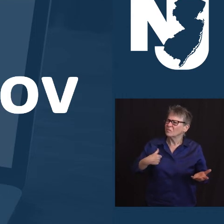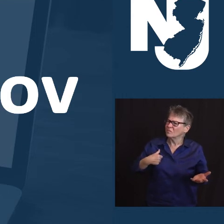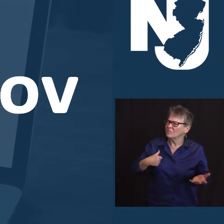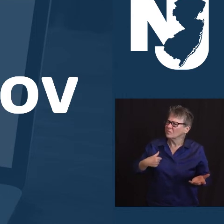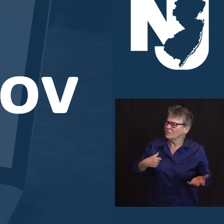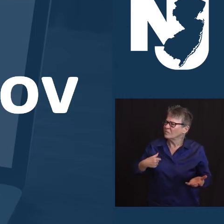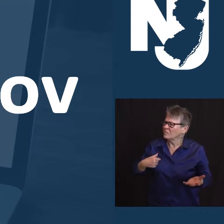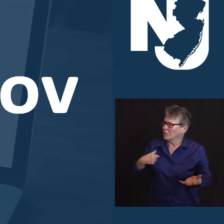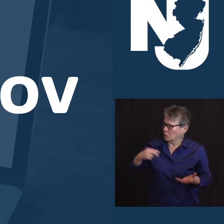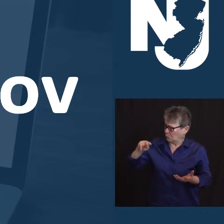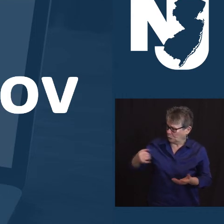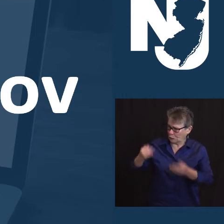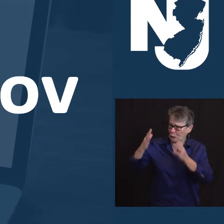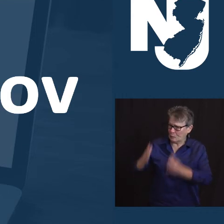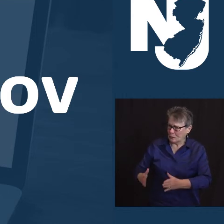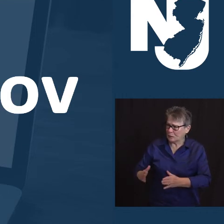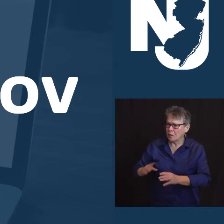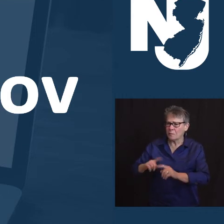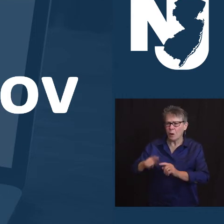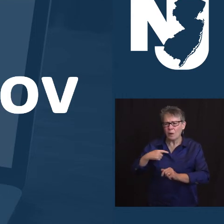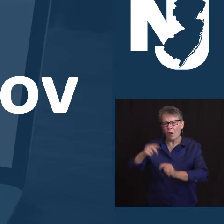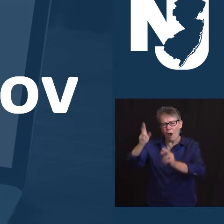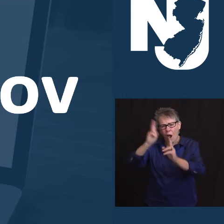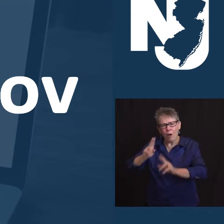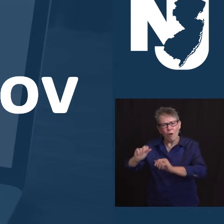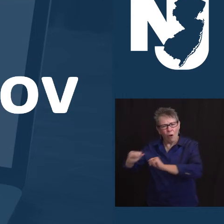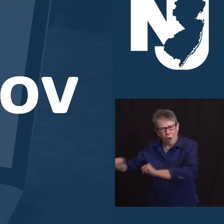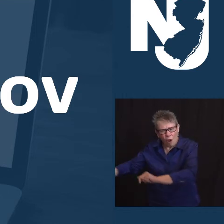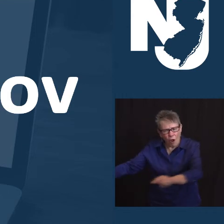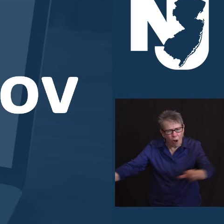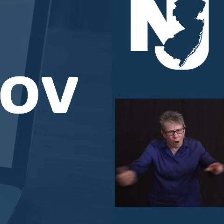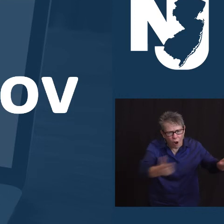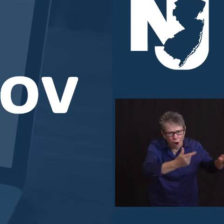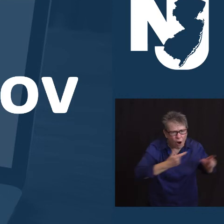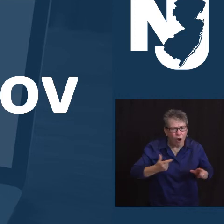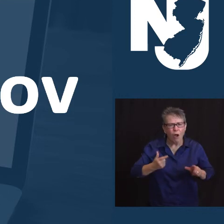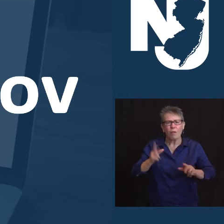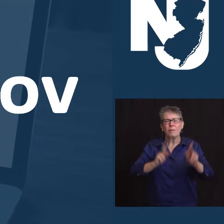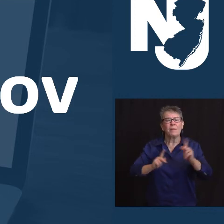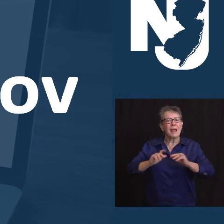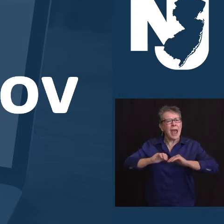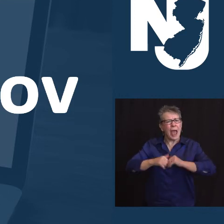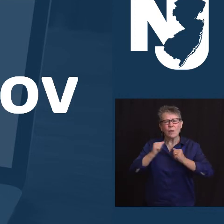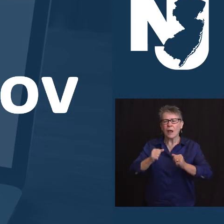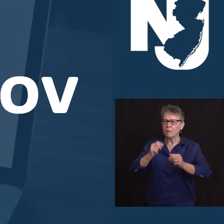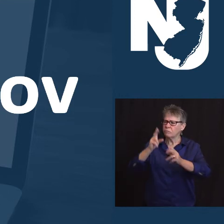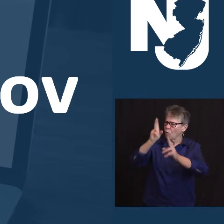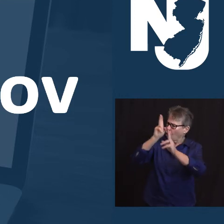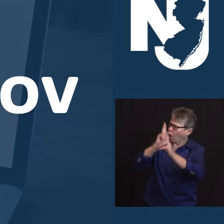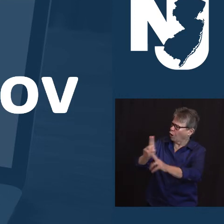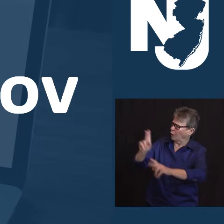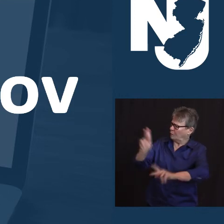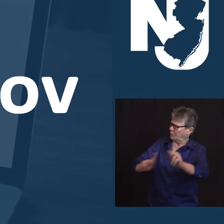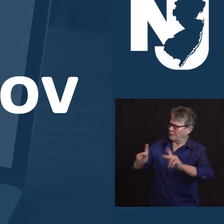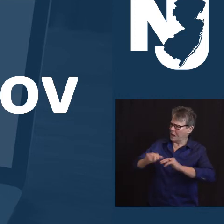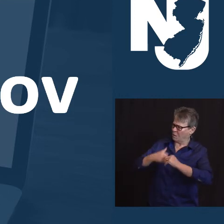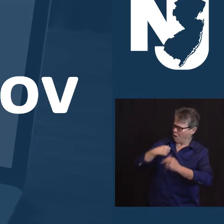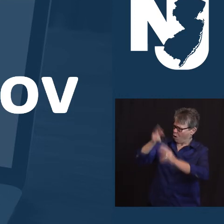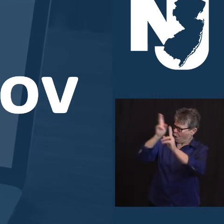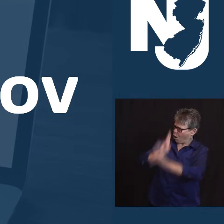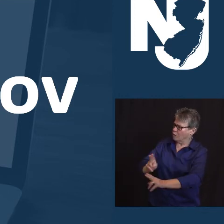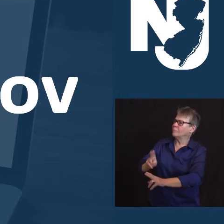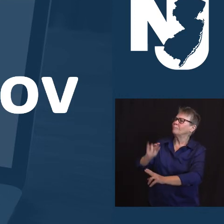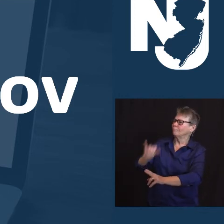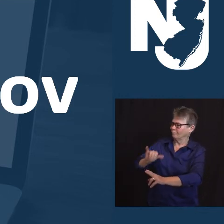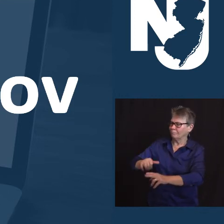that is by doing all that we can to save every life, to keep up with the practices of social distancing, wearing face masks, washing